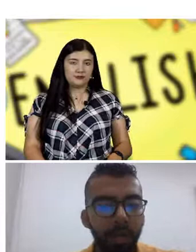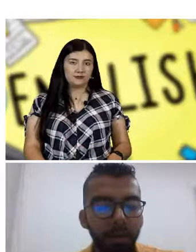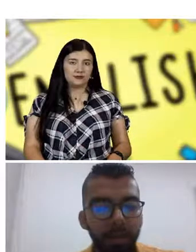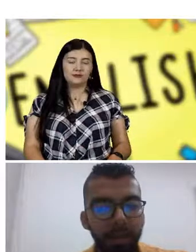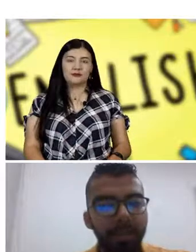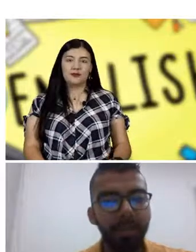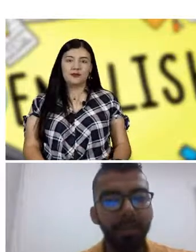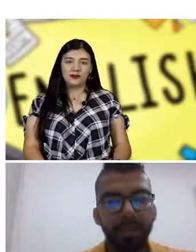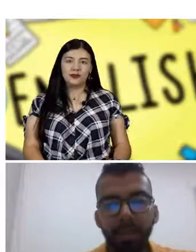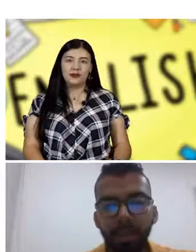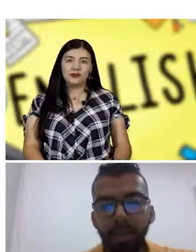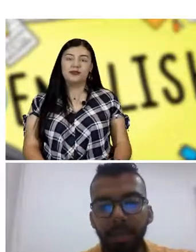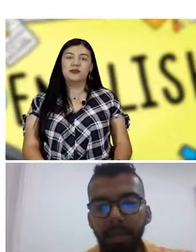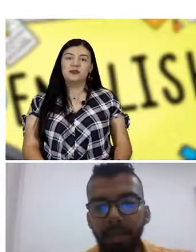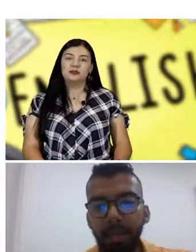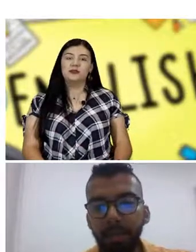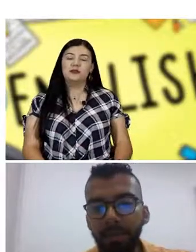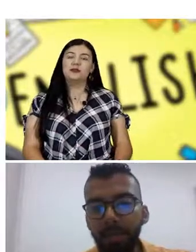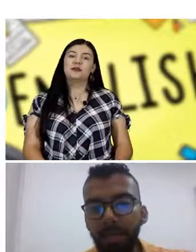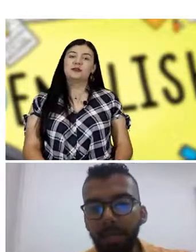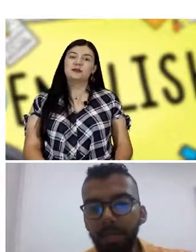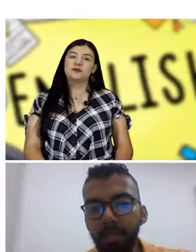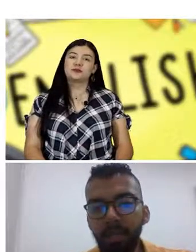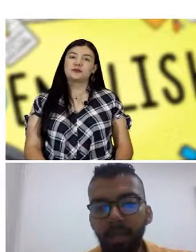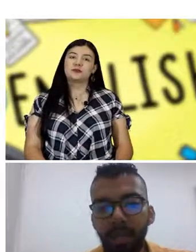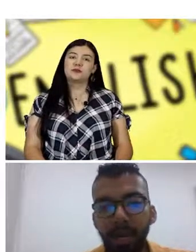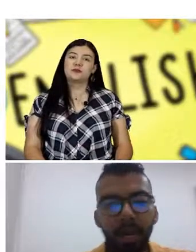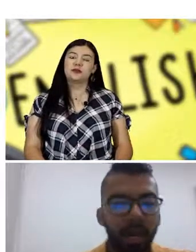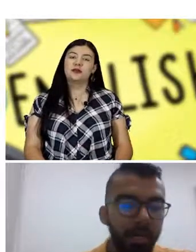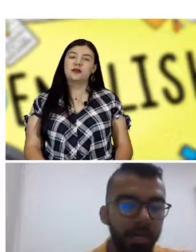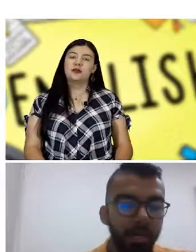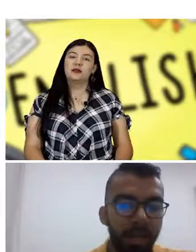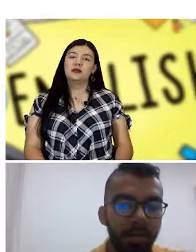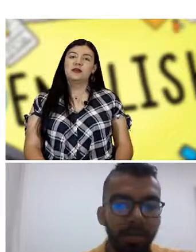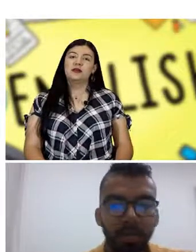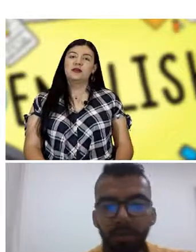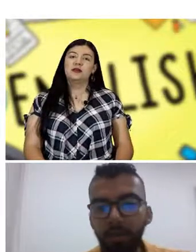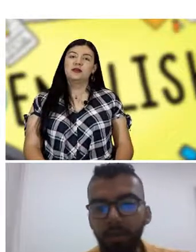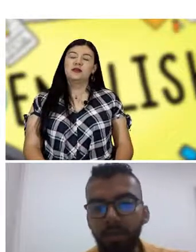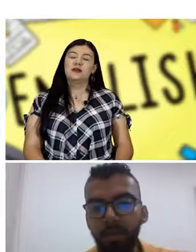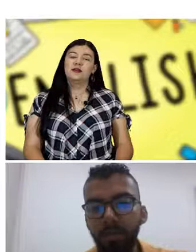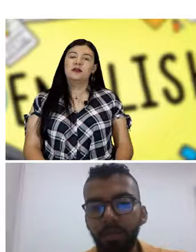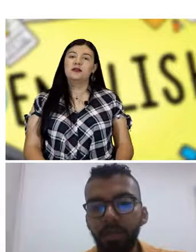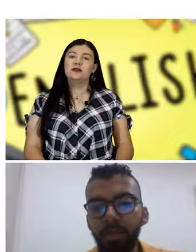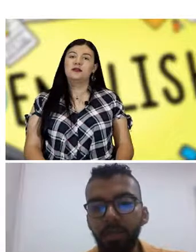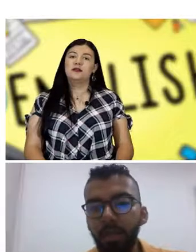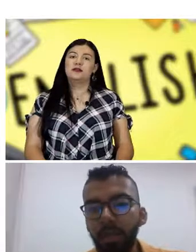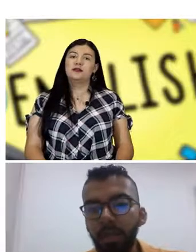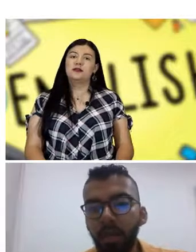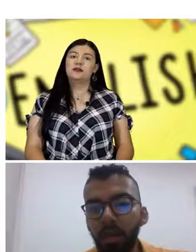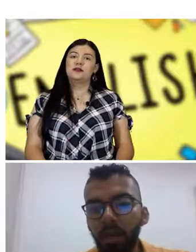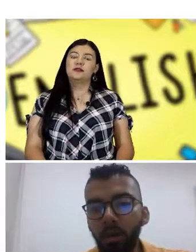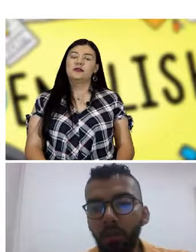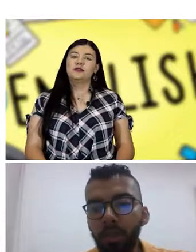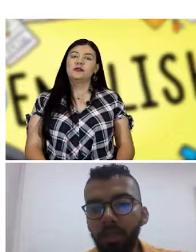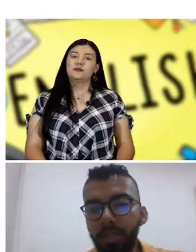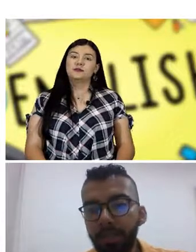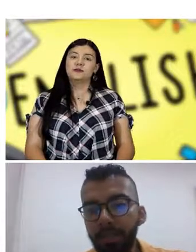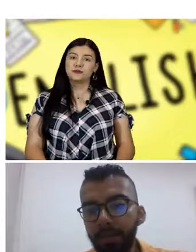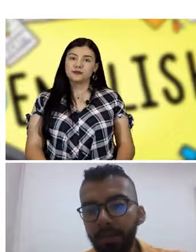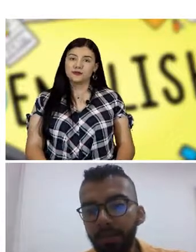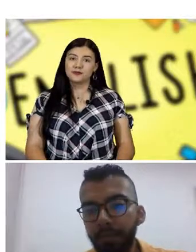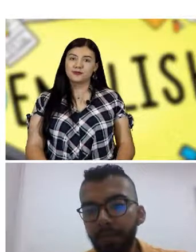de muela o de dientes. And Camila asked another question. Teacher, ¿cómo